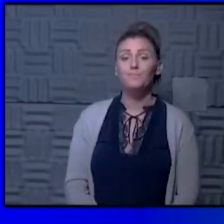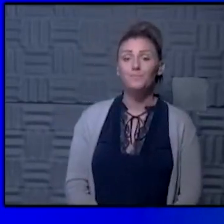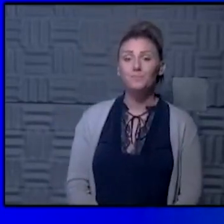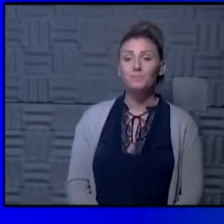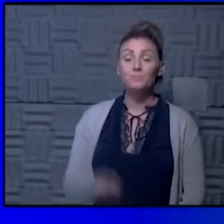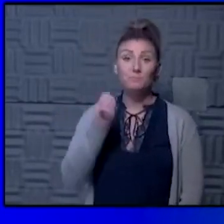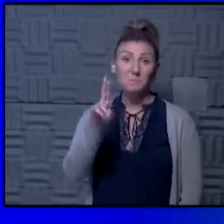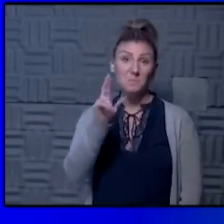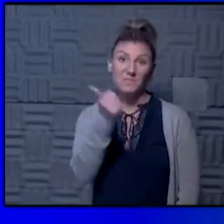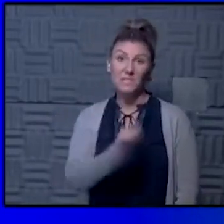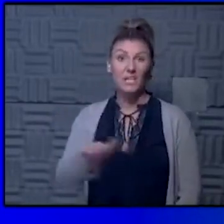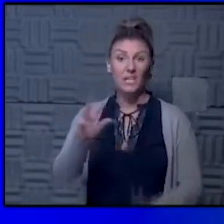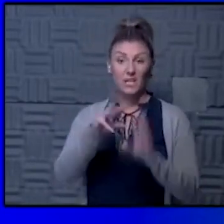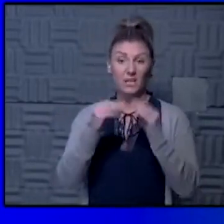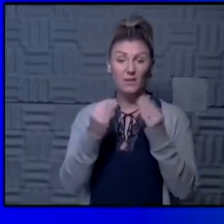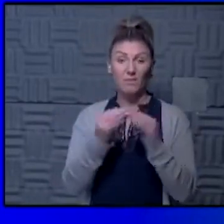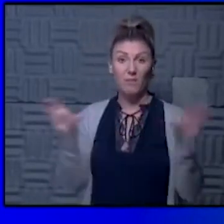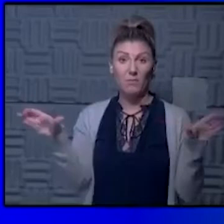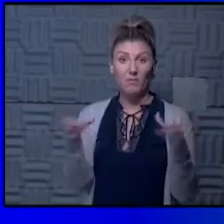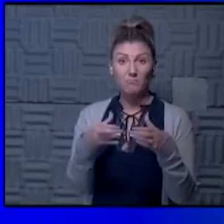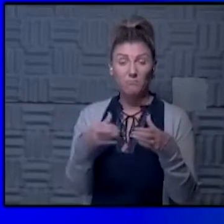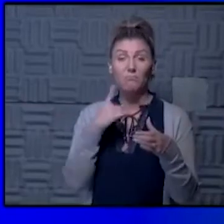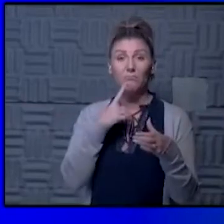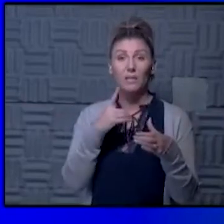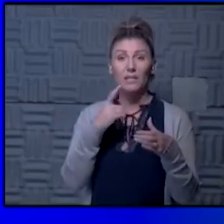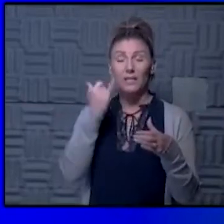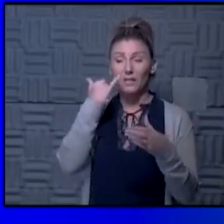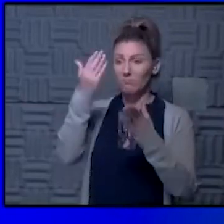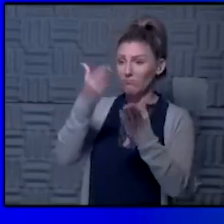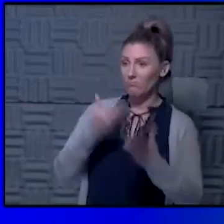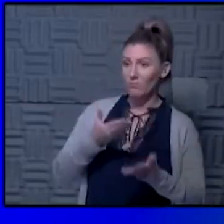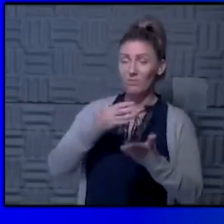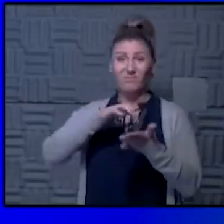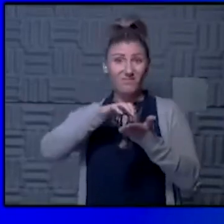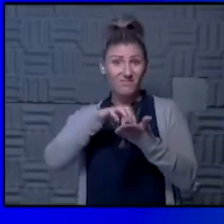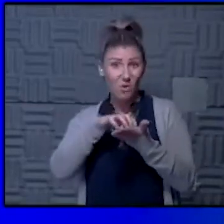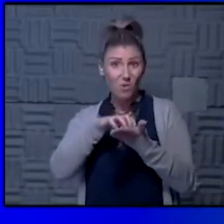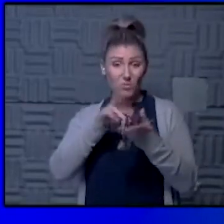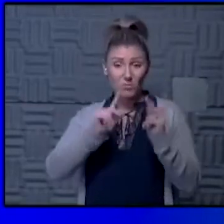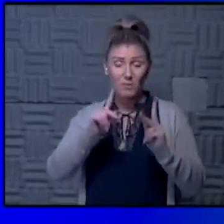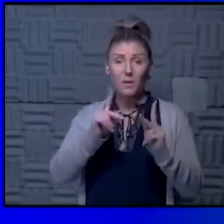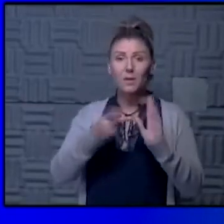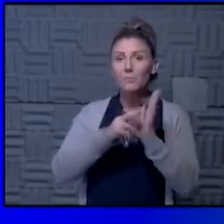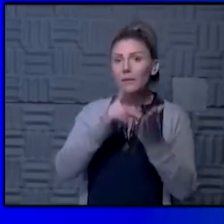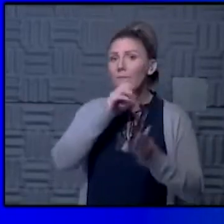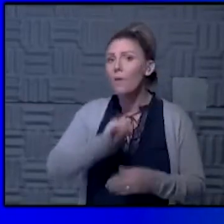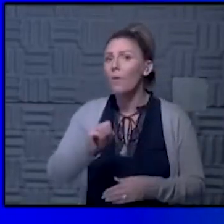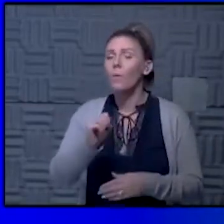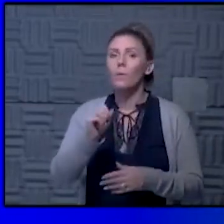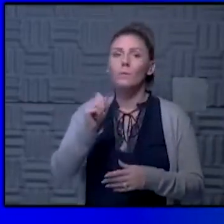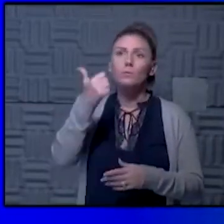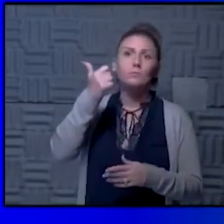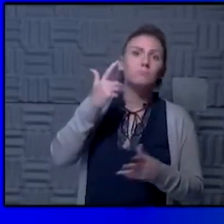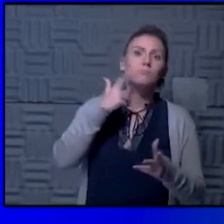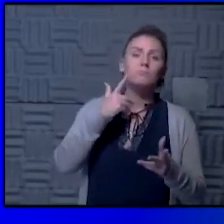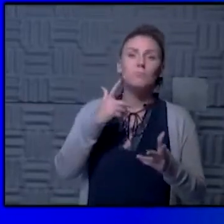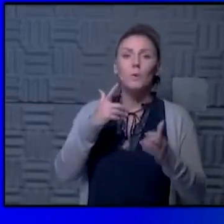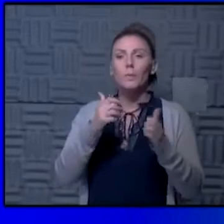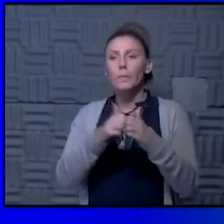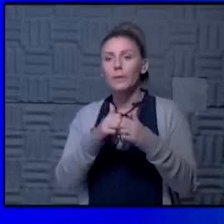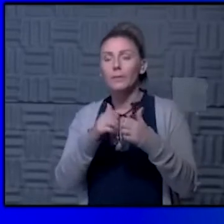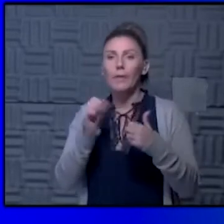or any family gatherings. If you are bringing otherwise vulnerable populations, meaning the elderly, somebody with underlying comorbid